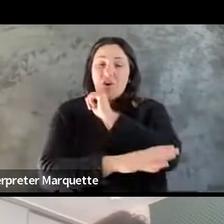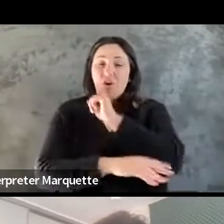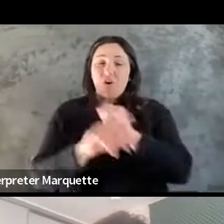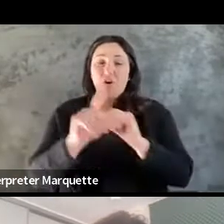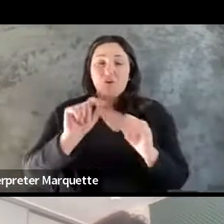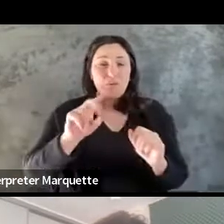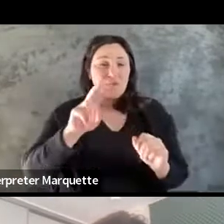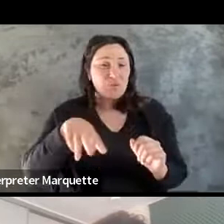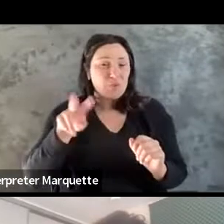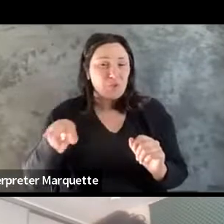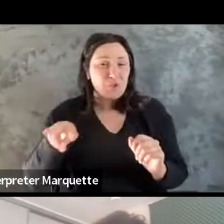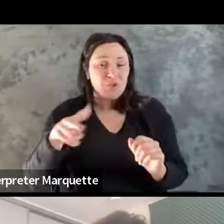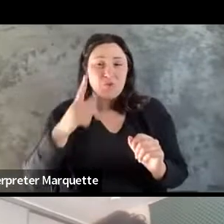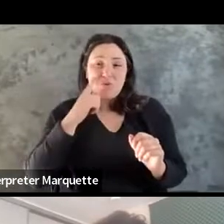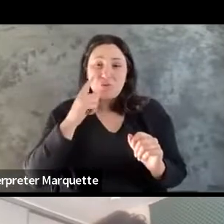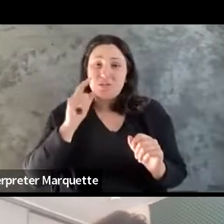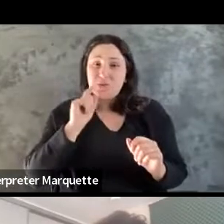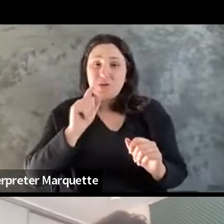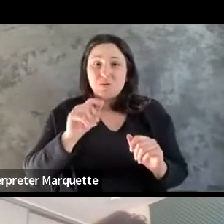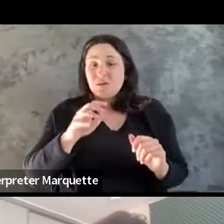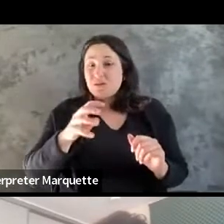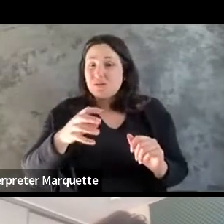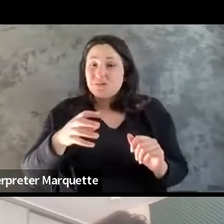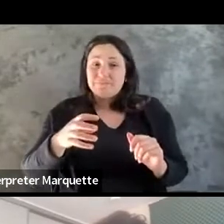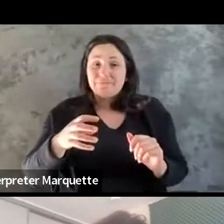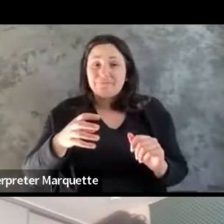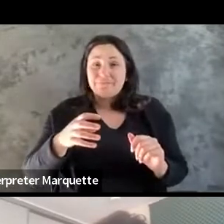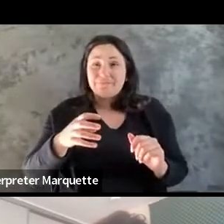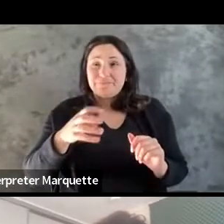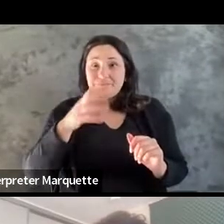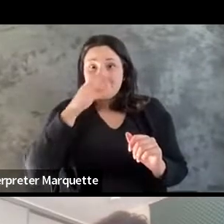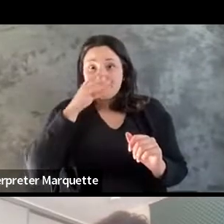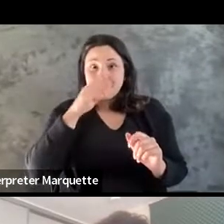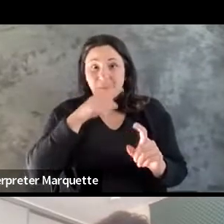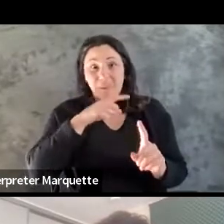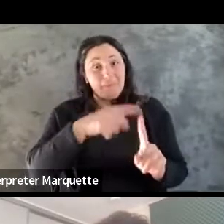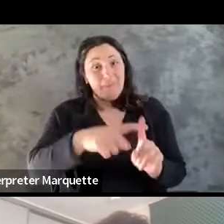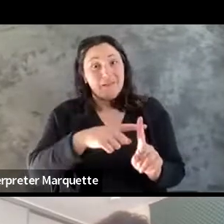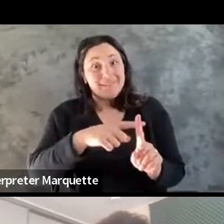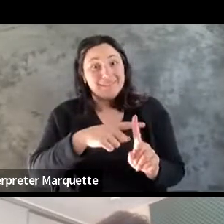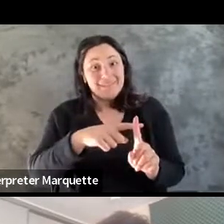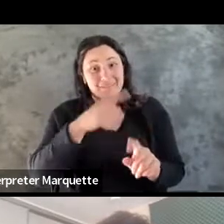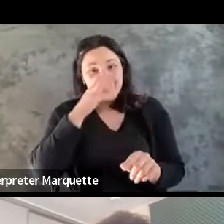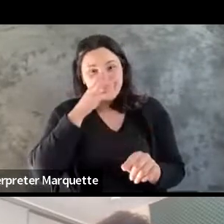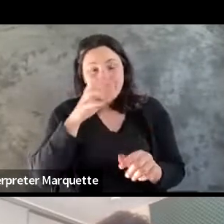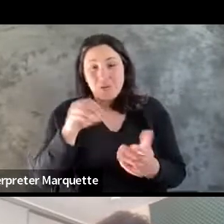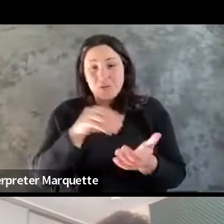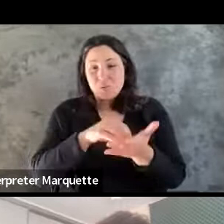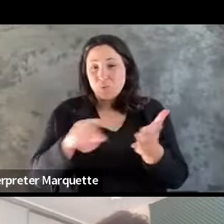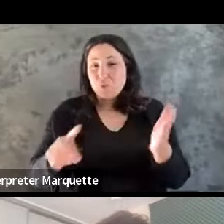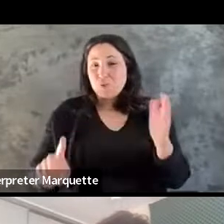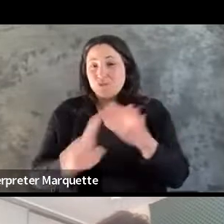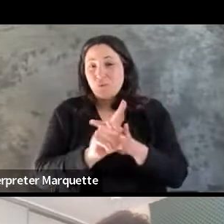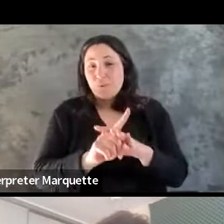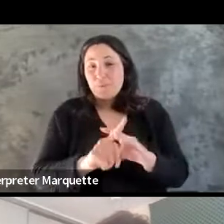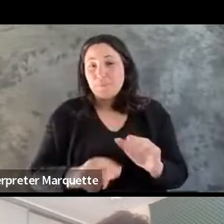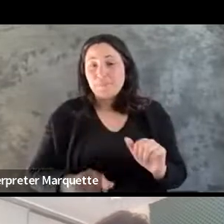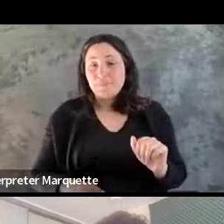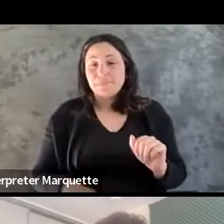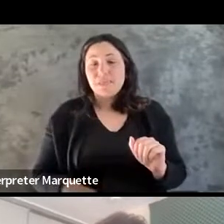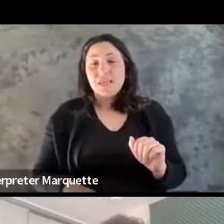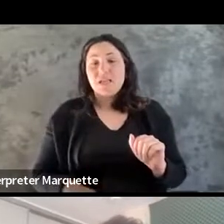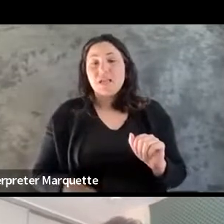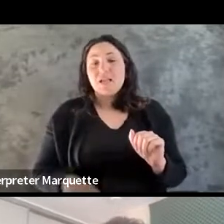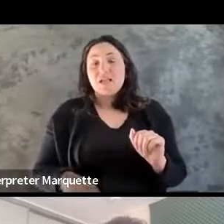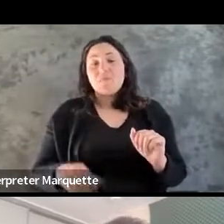to be relentless in a positive way about student attendance. And we're going to aim a little lower than